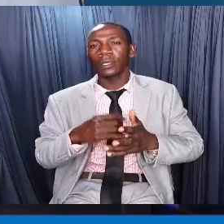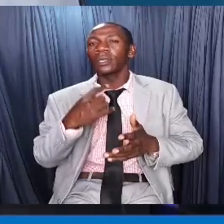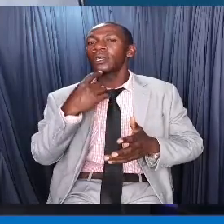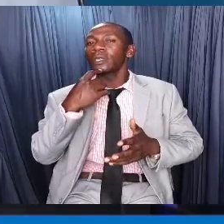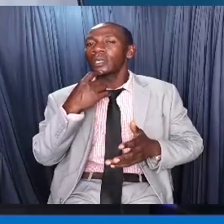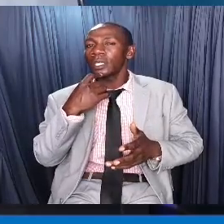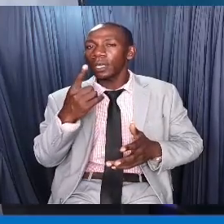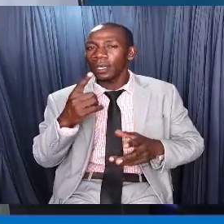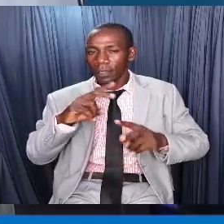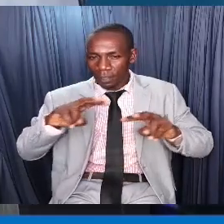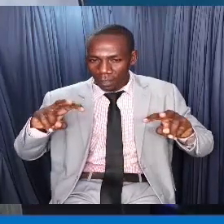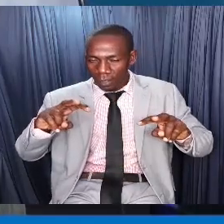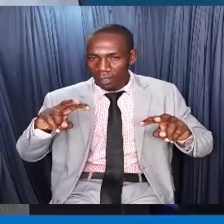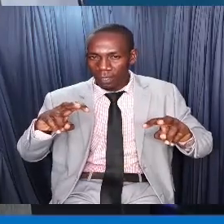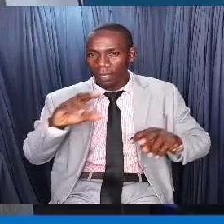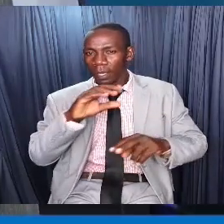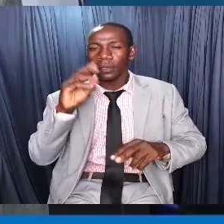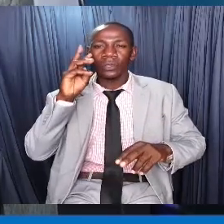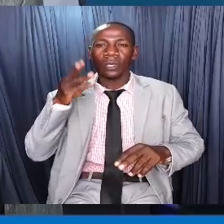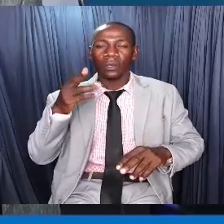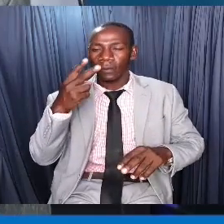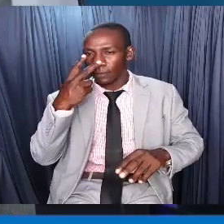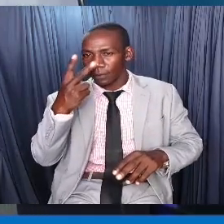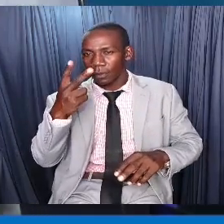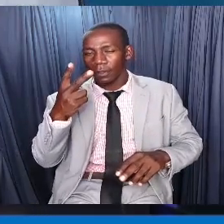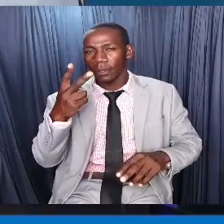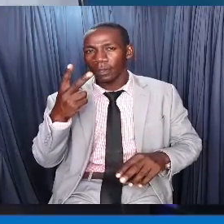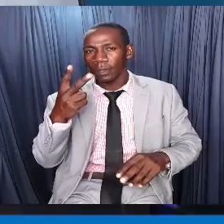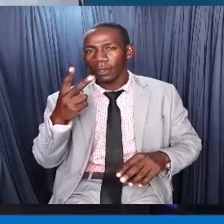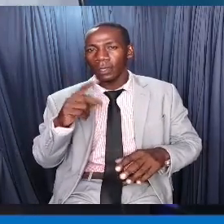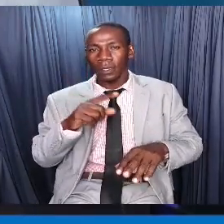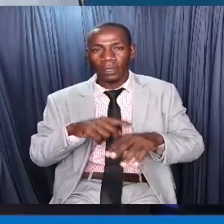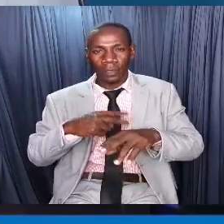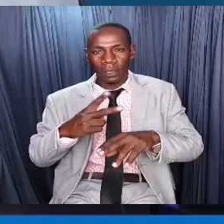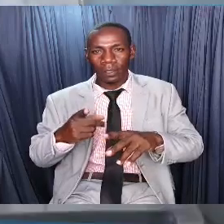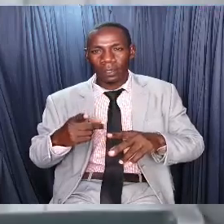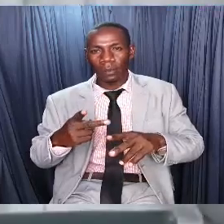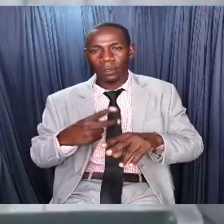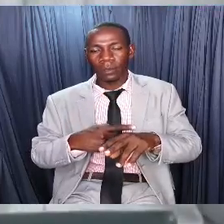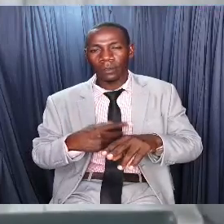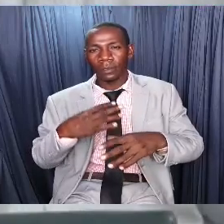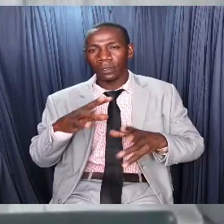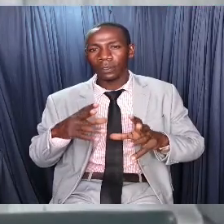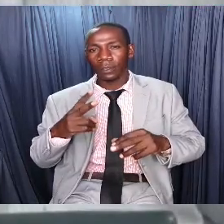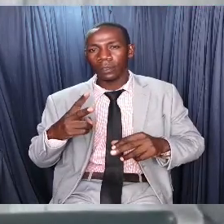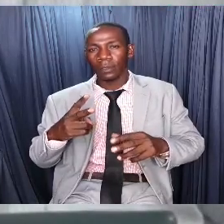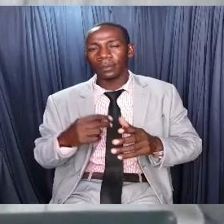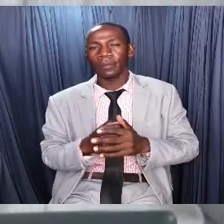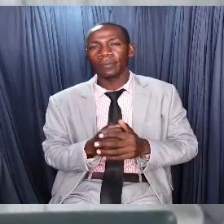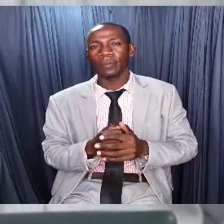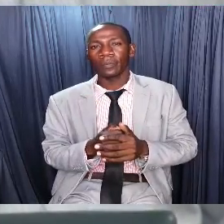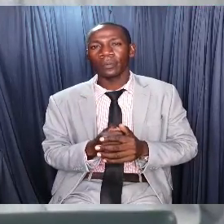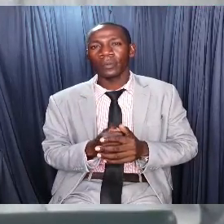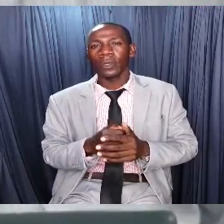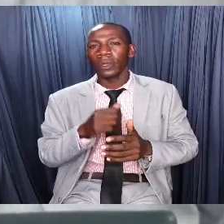Anasema tafuteni. He says you seek. Nanyi mtaona. And you shall find. Hiyo ni nafasi ya pili. That is the second chance.